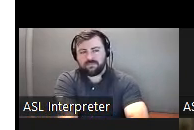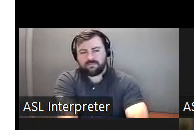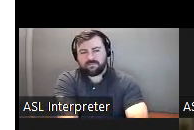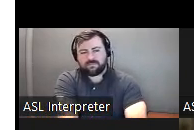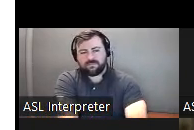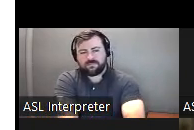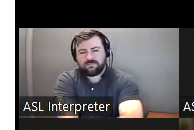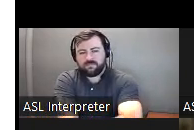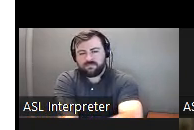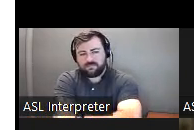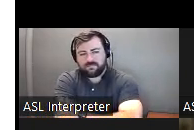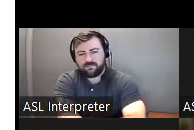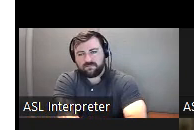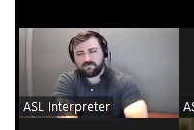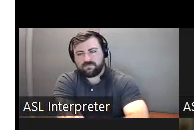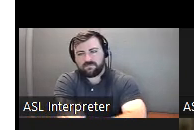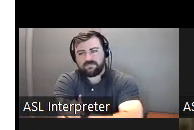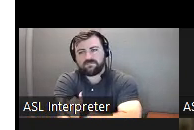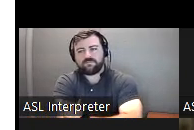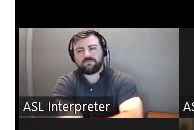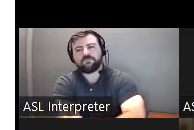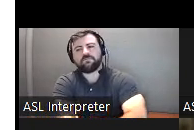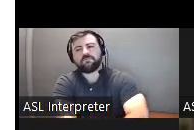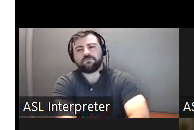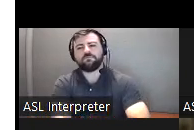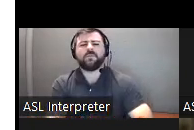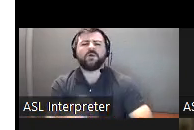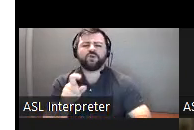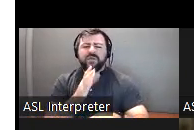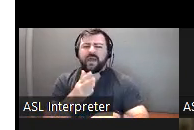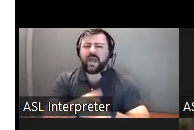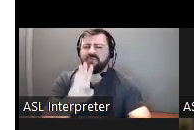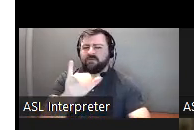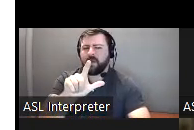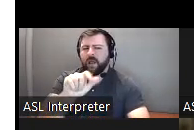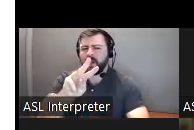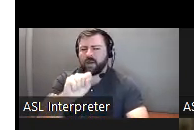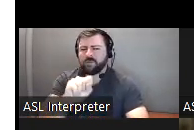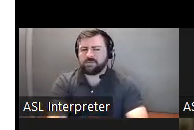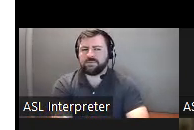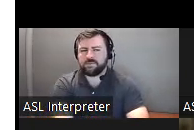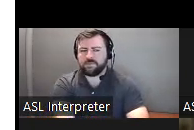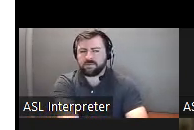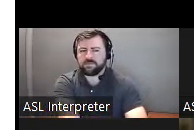Numbers on here. Okay, so it should be the one after the bylaws one.